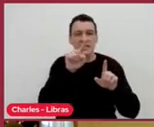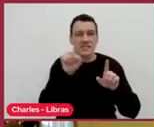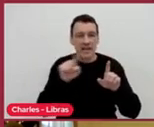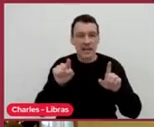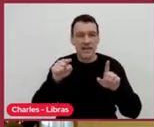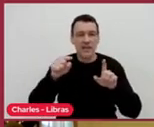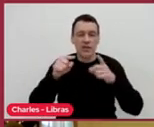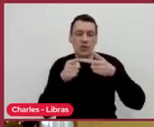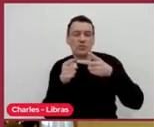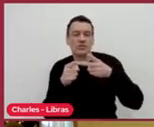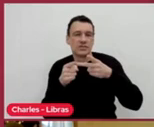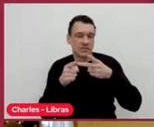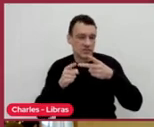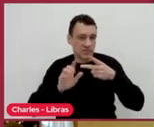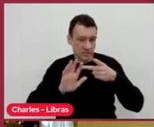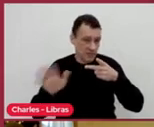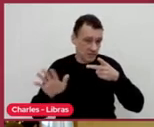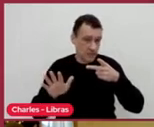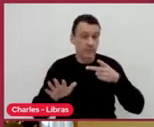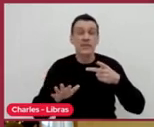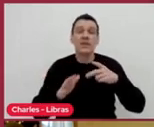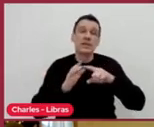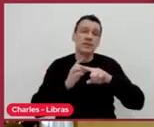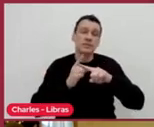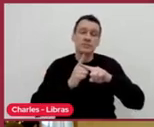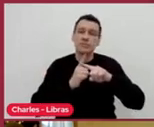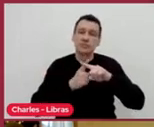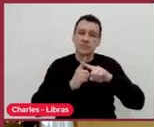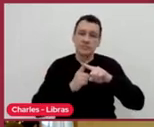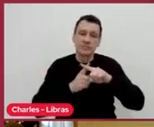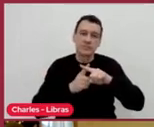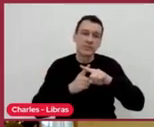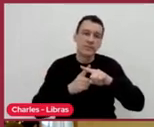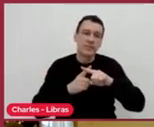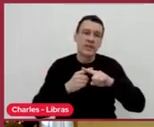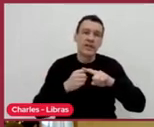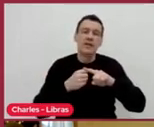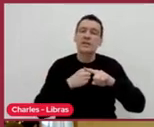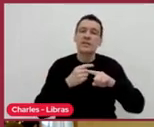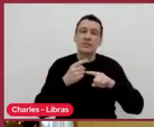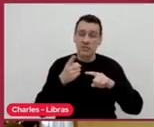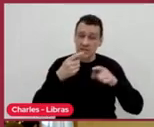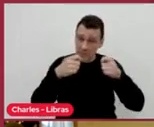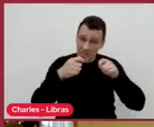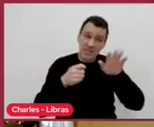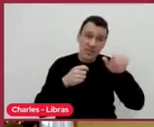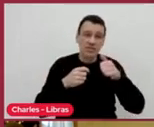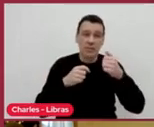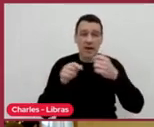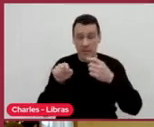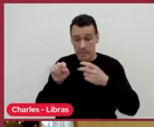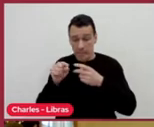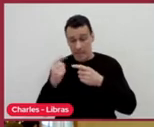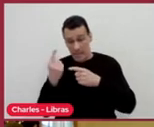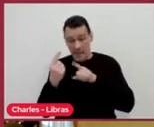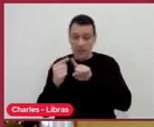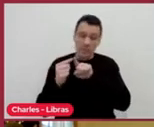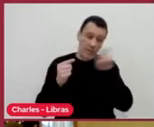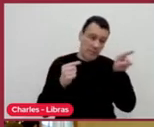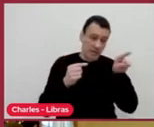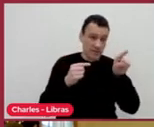because this resolver depends on both data. So it will have to call this second resolver and this third